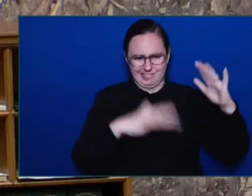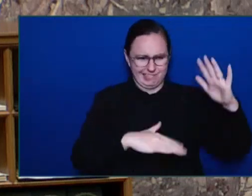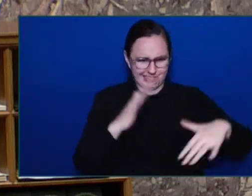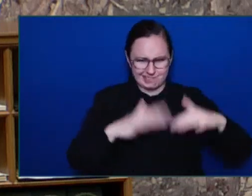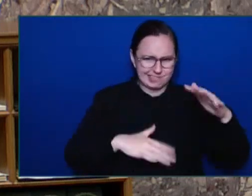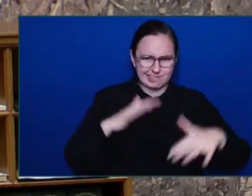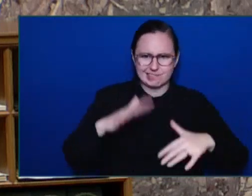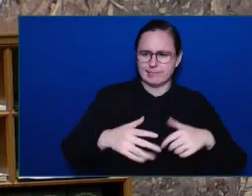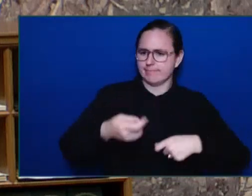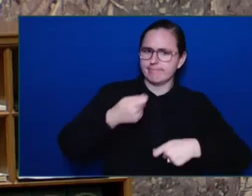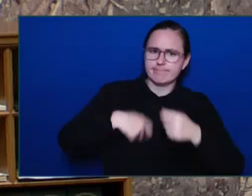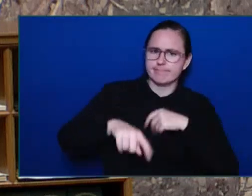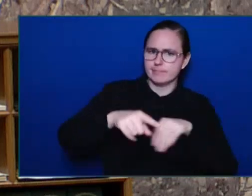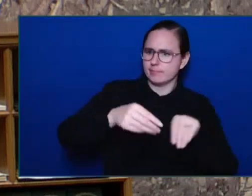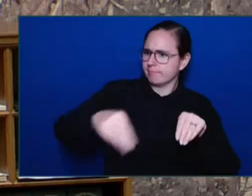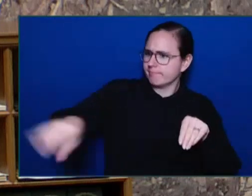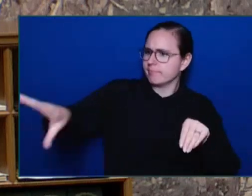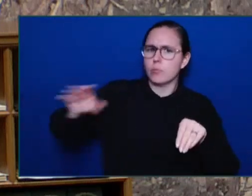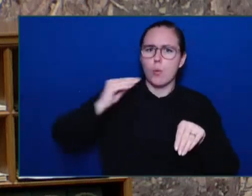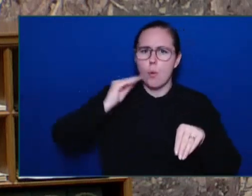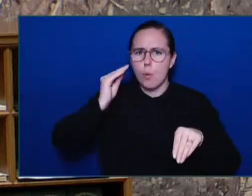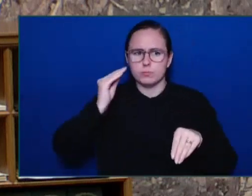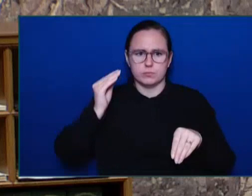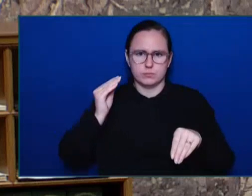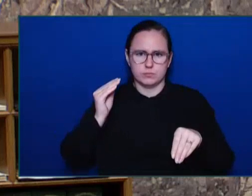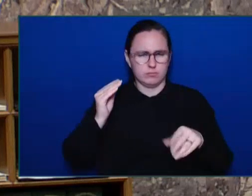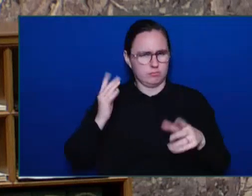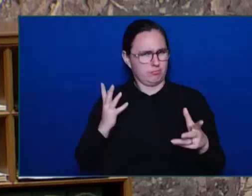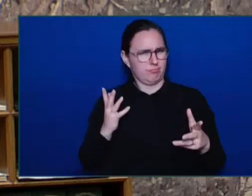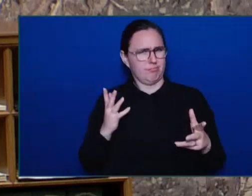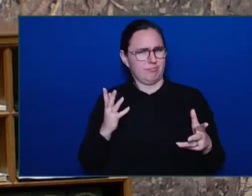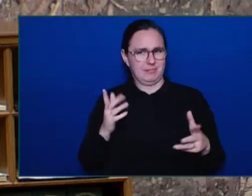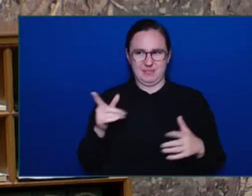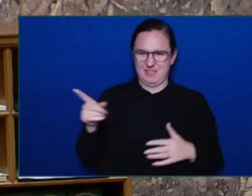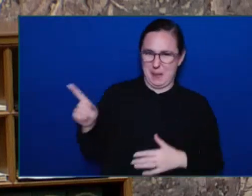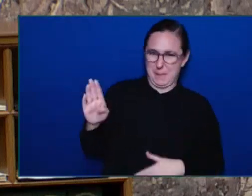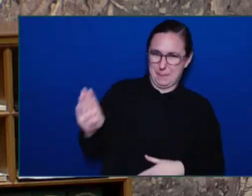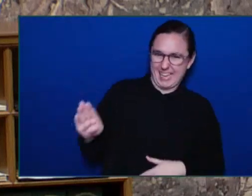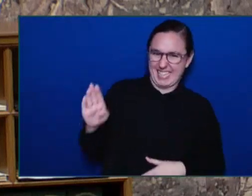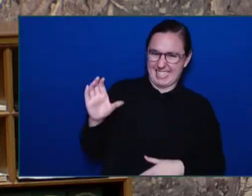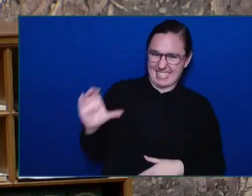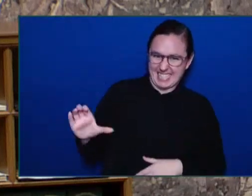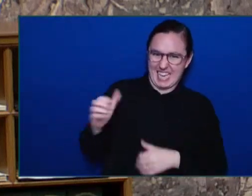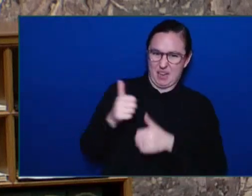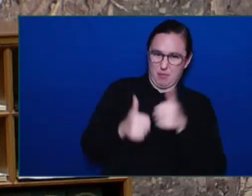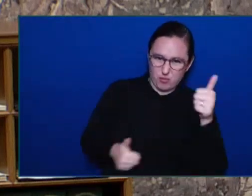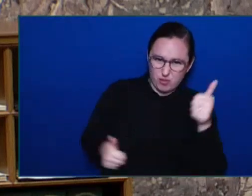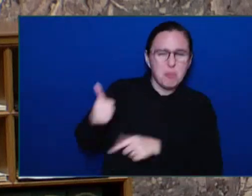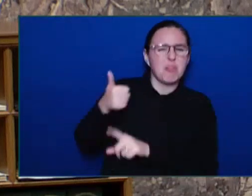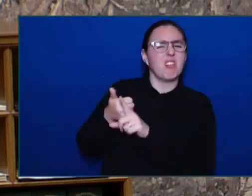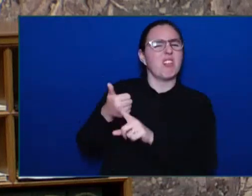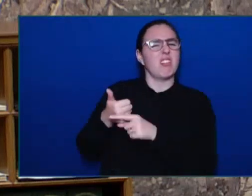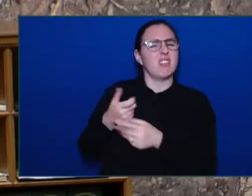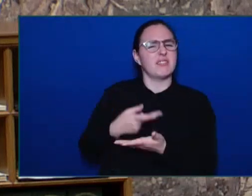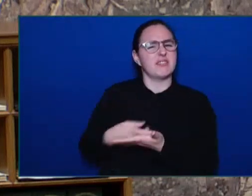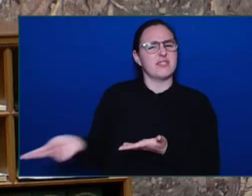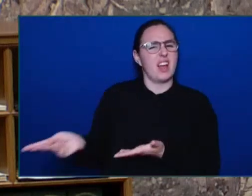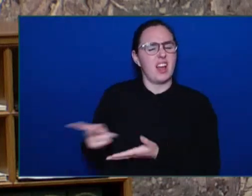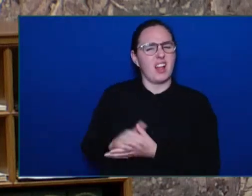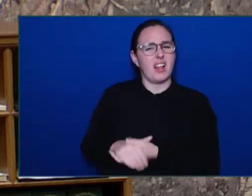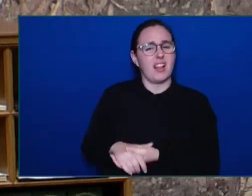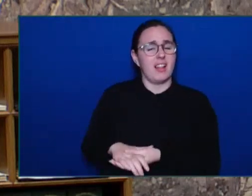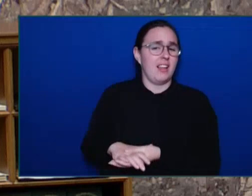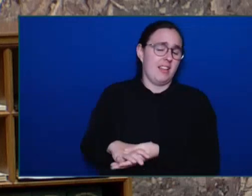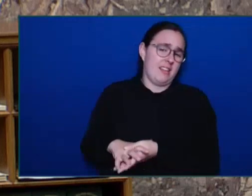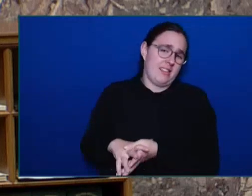part, that means that yesterday, Vancouver, quote, couldn't commit to housing evicted residents, end of quote.